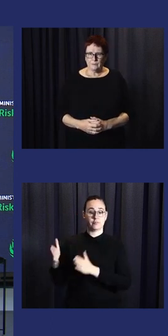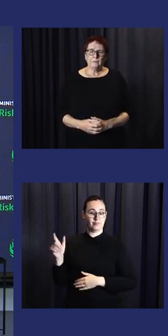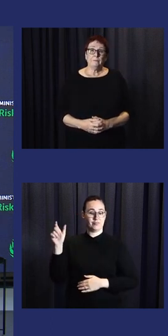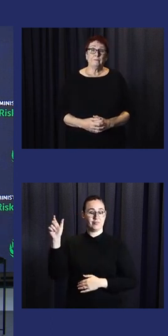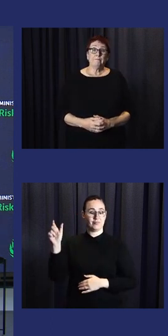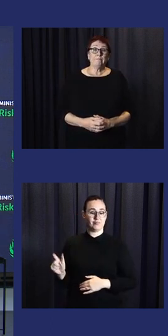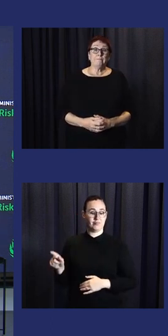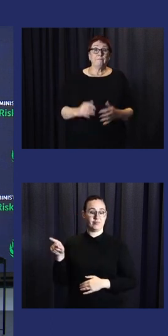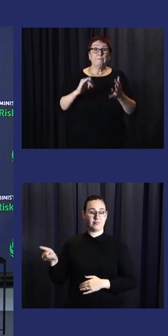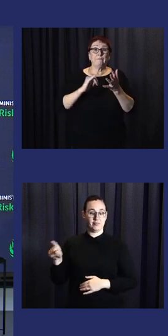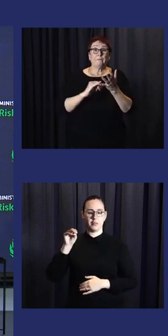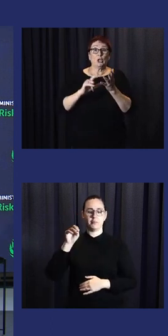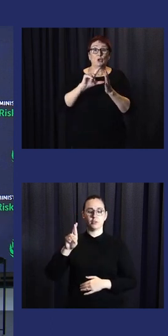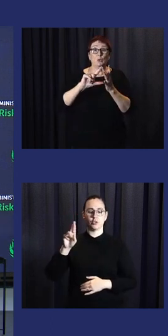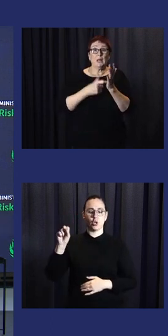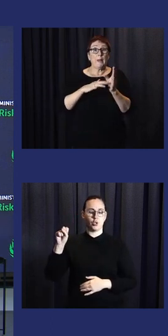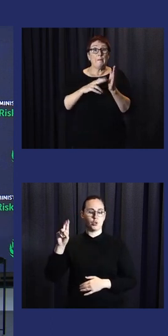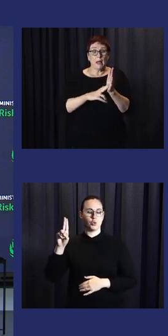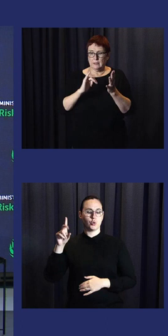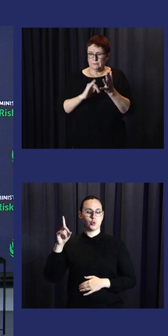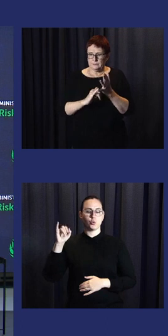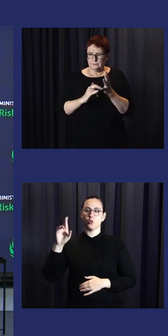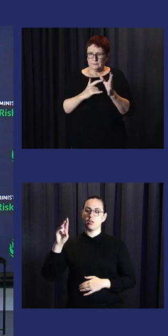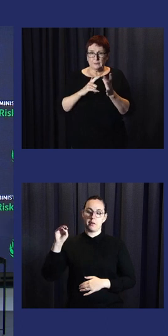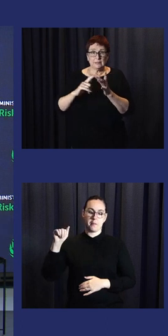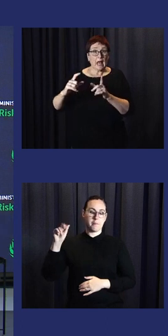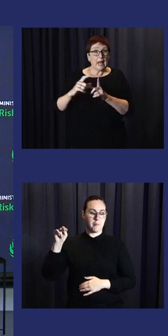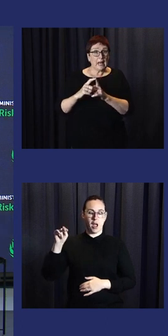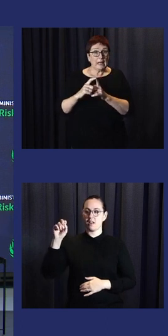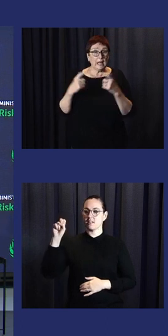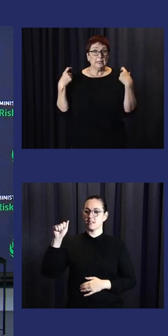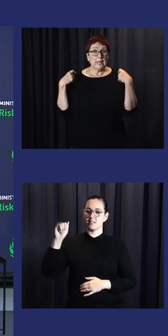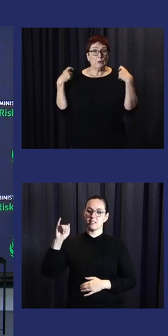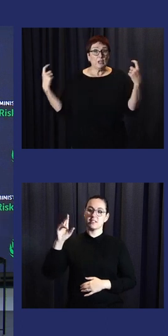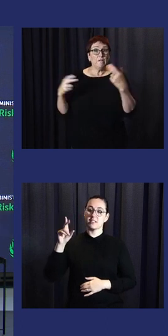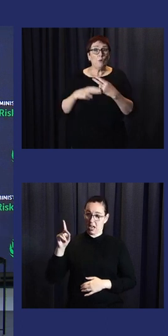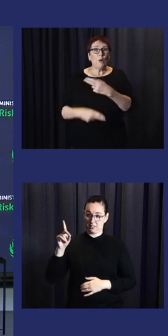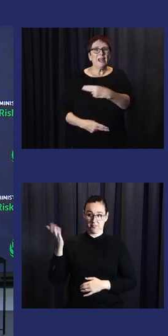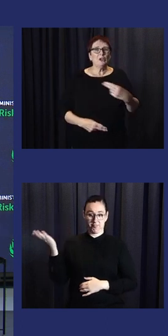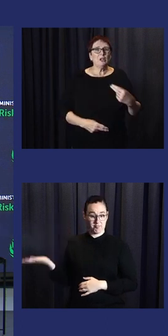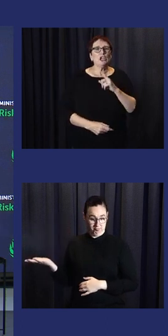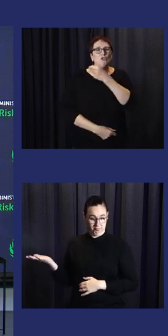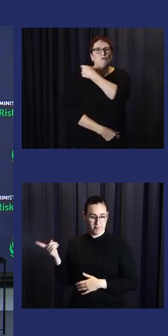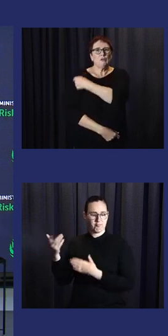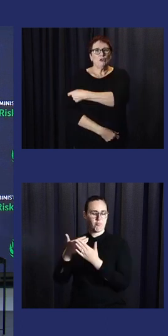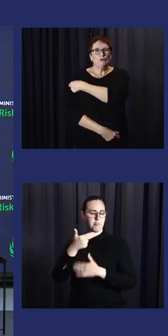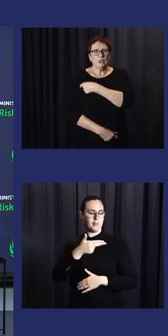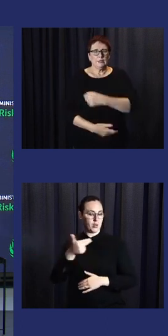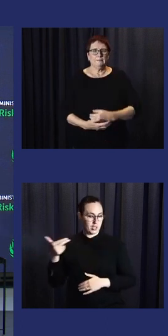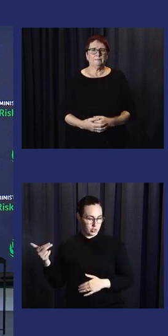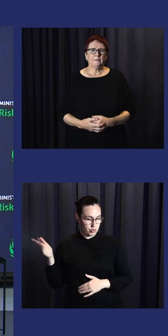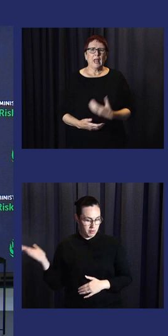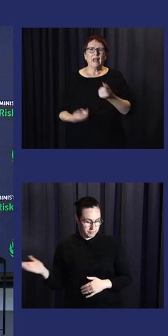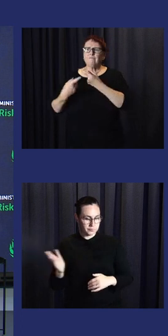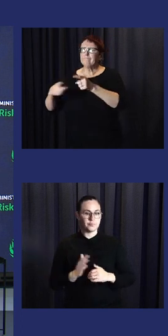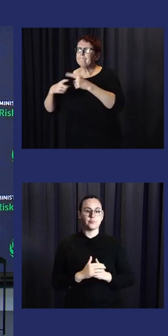And finally, we have Sudirman Said, who is Secretary-General of the Indonesian Red Cross. He's held a number of leadership positions in the